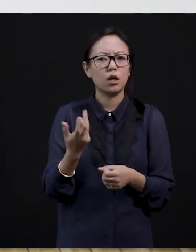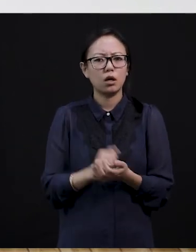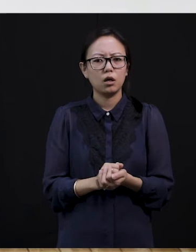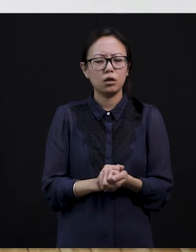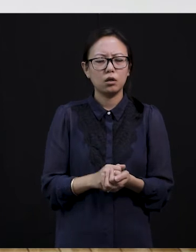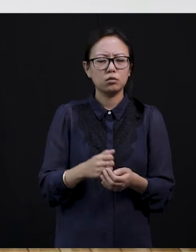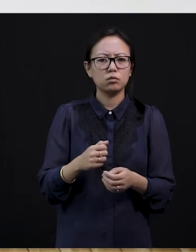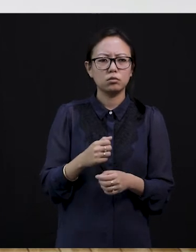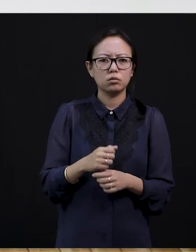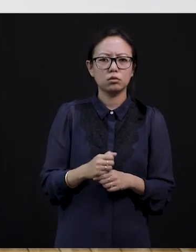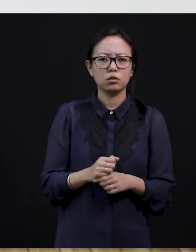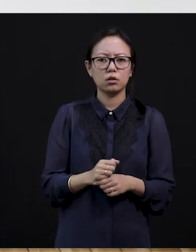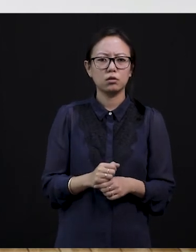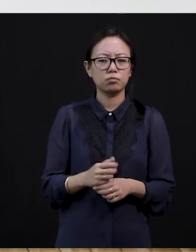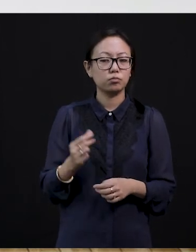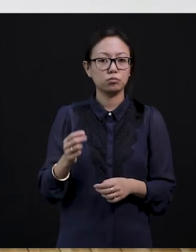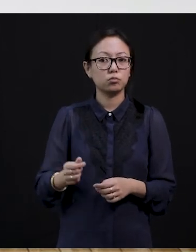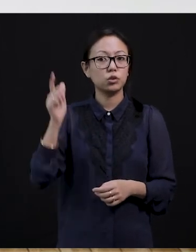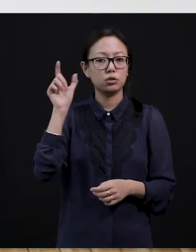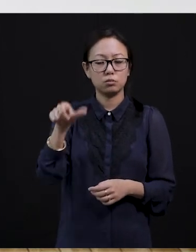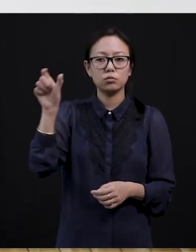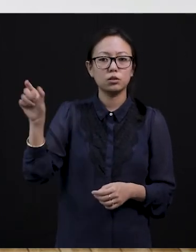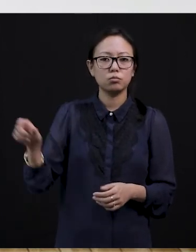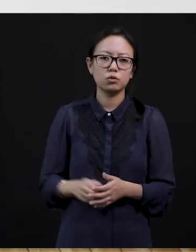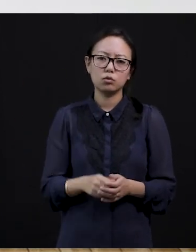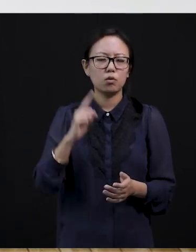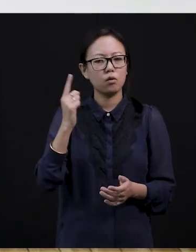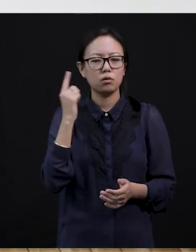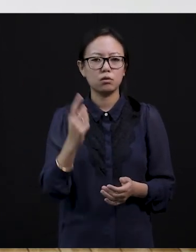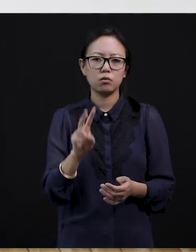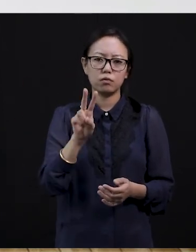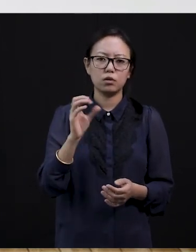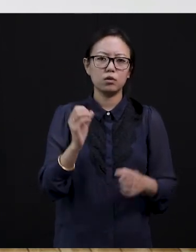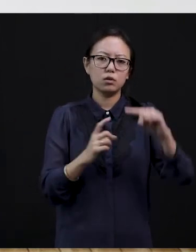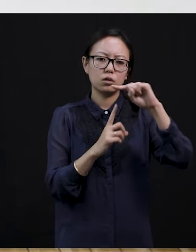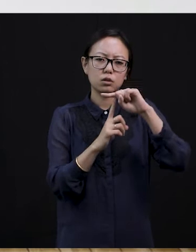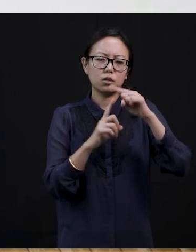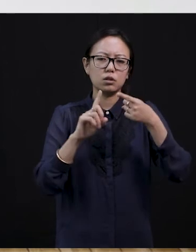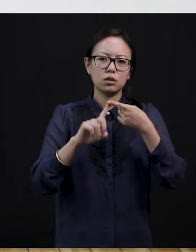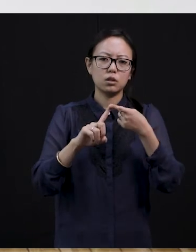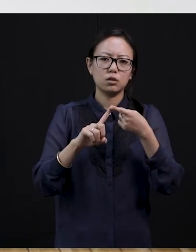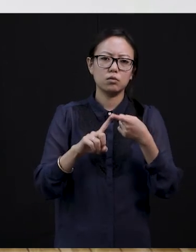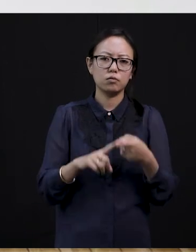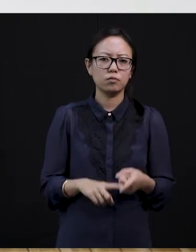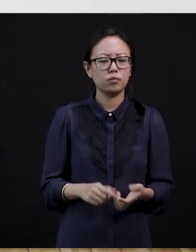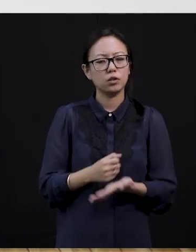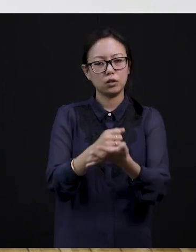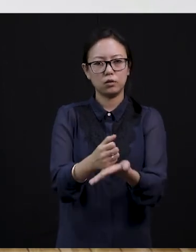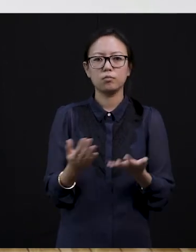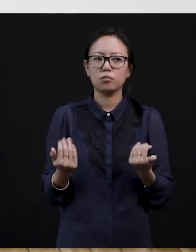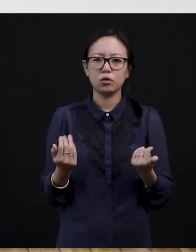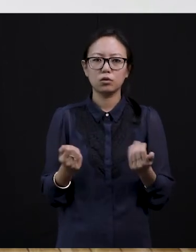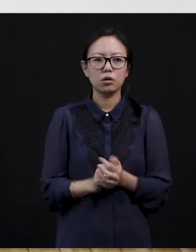the 19th and the 20th century, there came a revolution which said that we have to have a society where